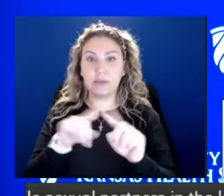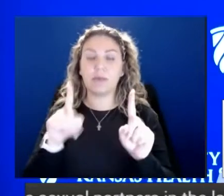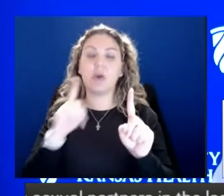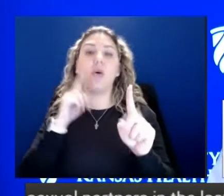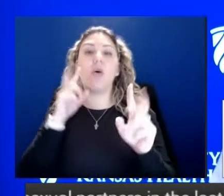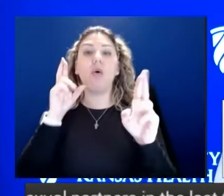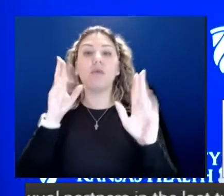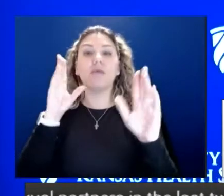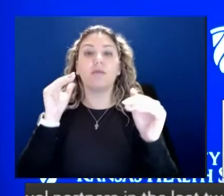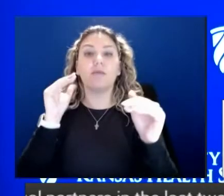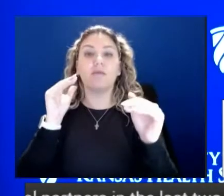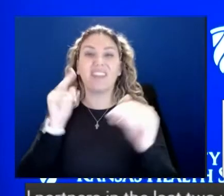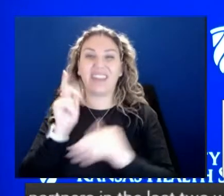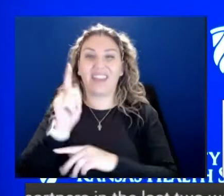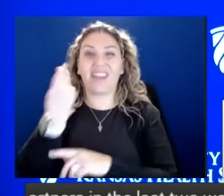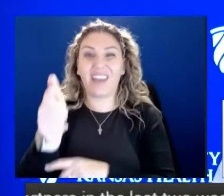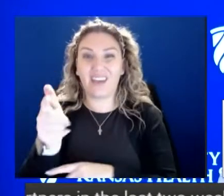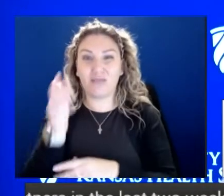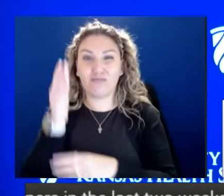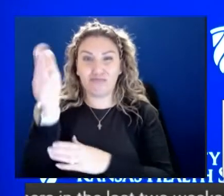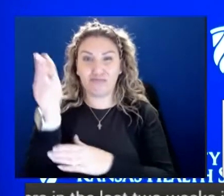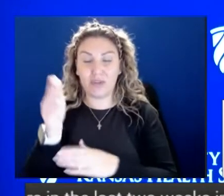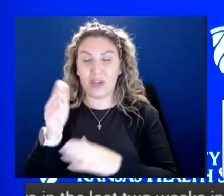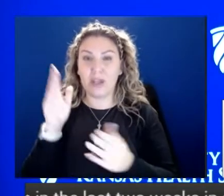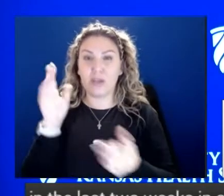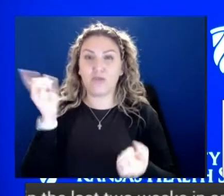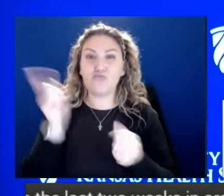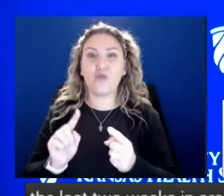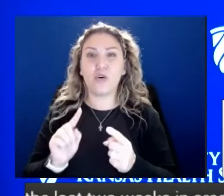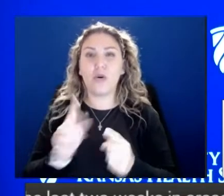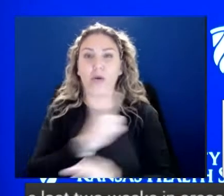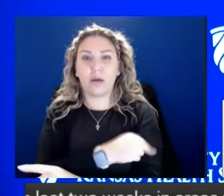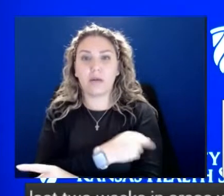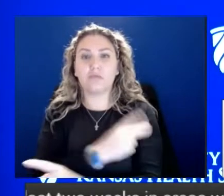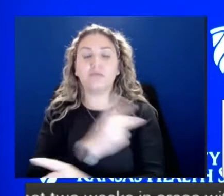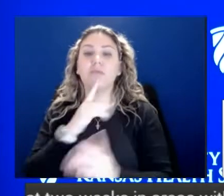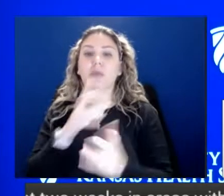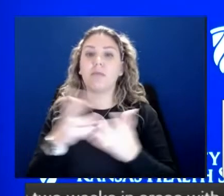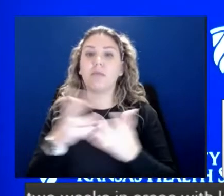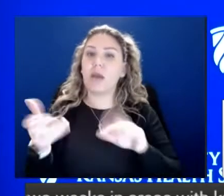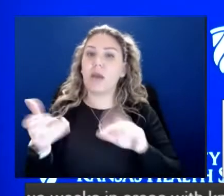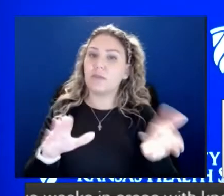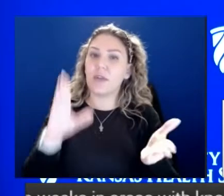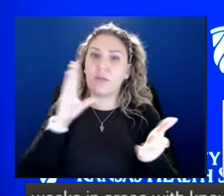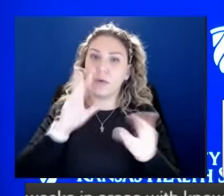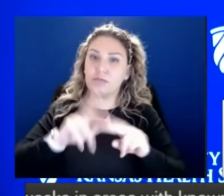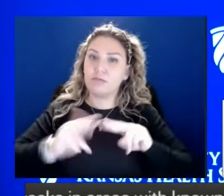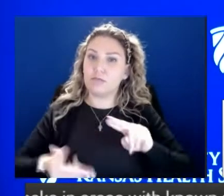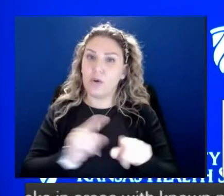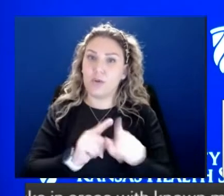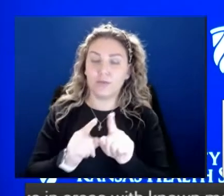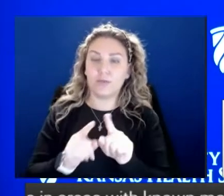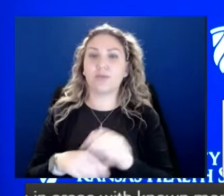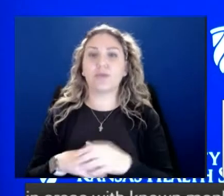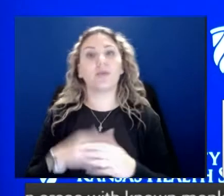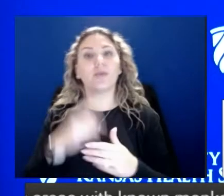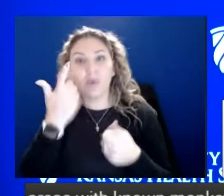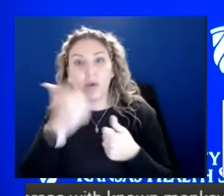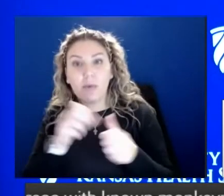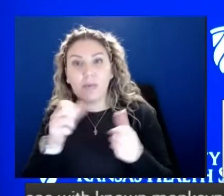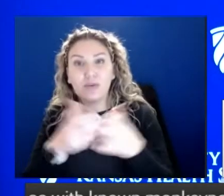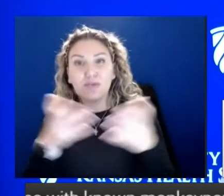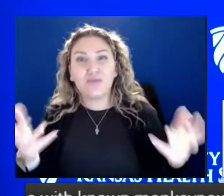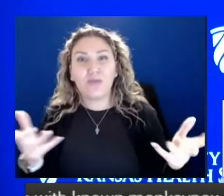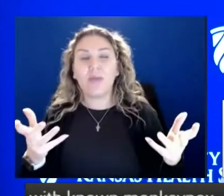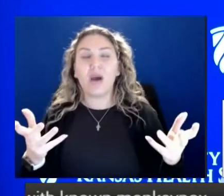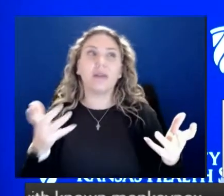into this and we have these reduced hospitalizations, the amount of death will decrease as well. But again, remember, so much of this is